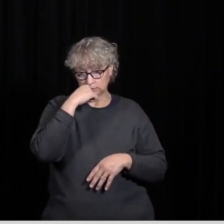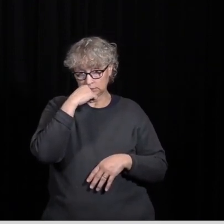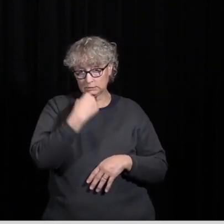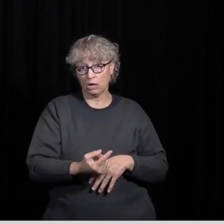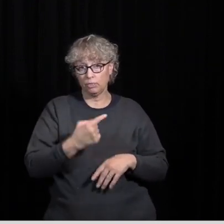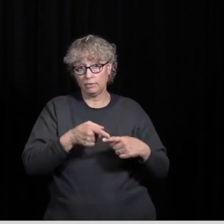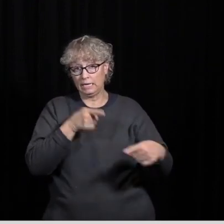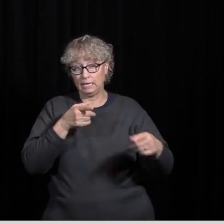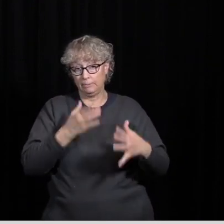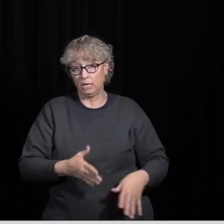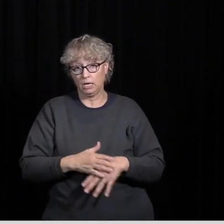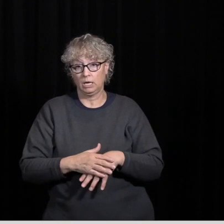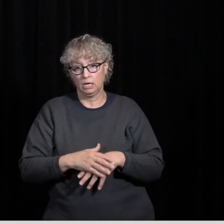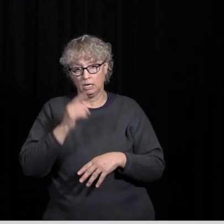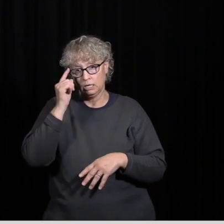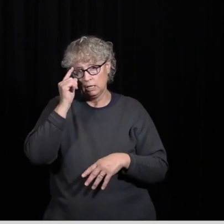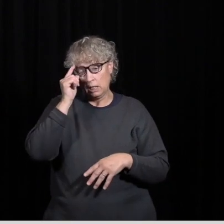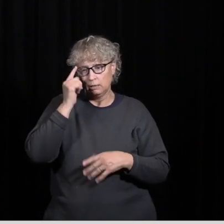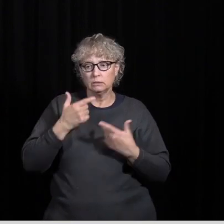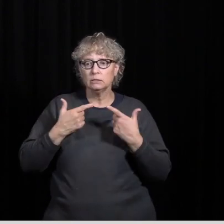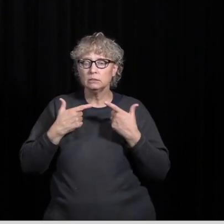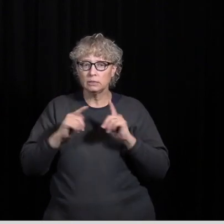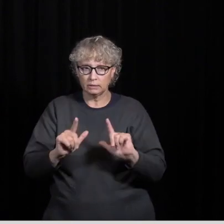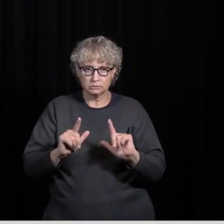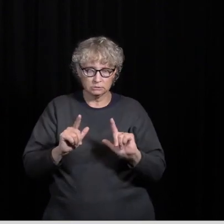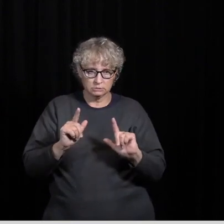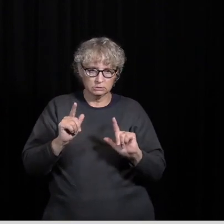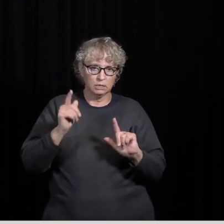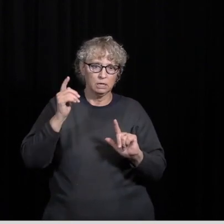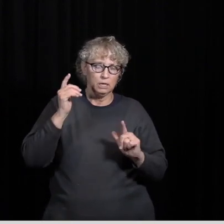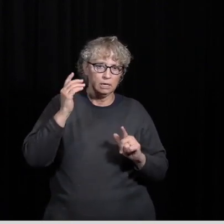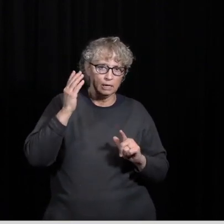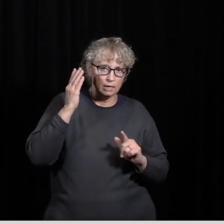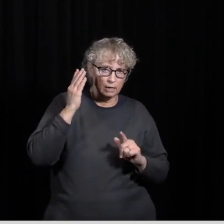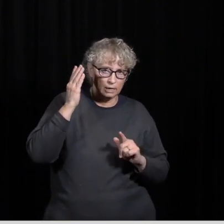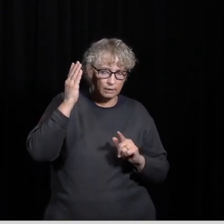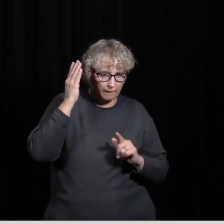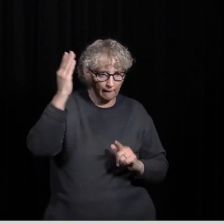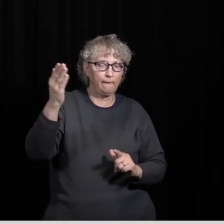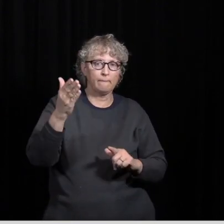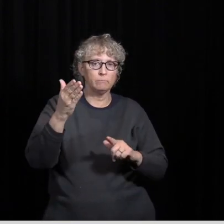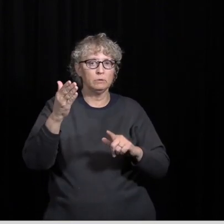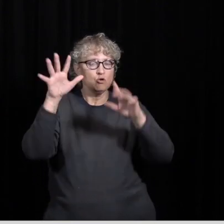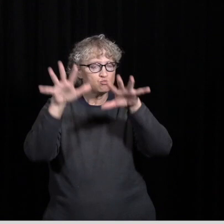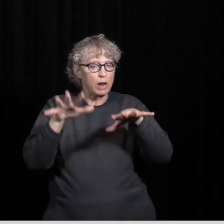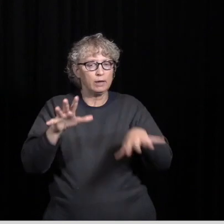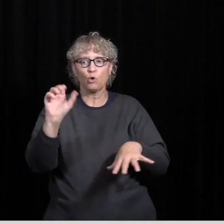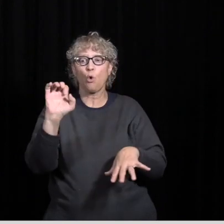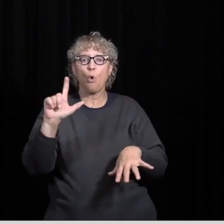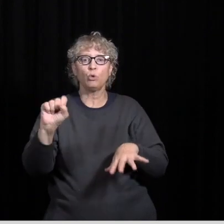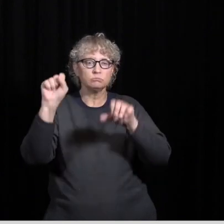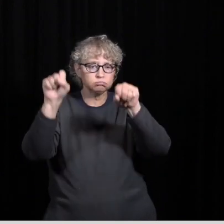to the enemy, the one that's the antagonist. Let him, this is God, rain coals on the wicked. Fire